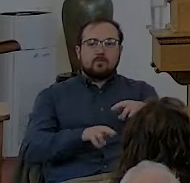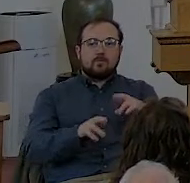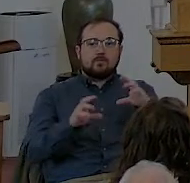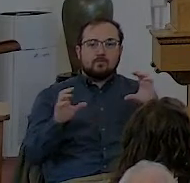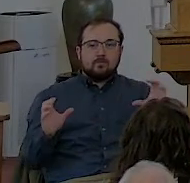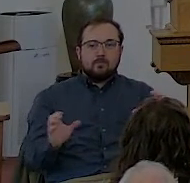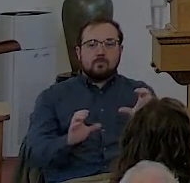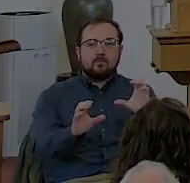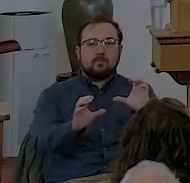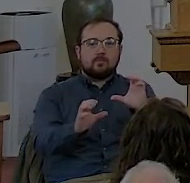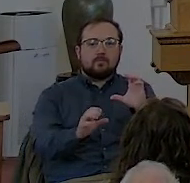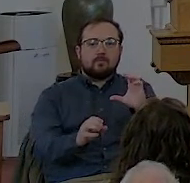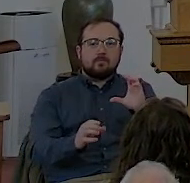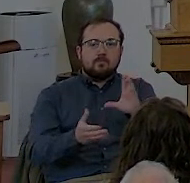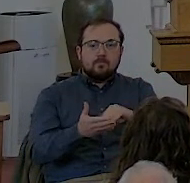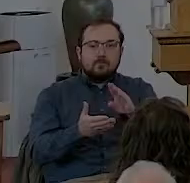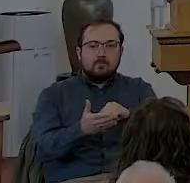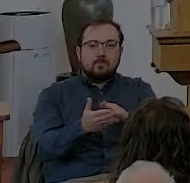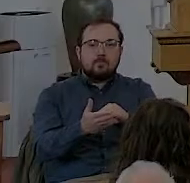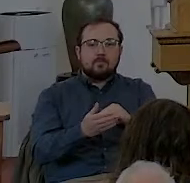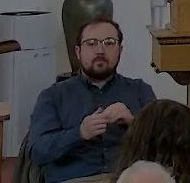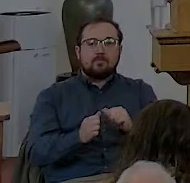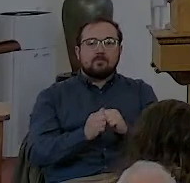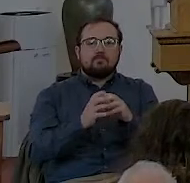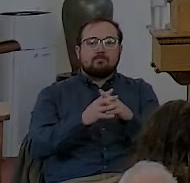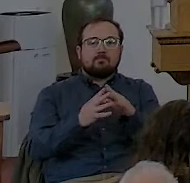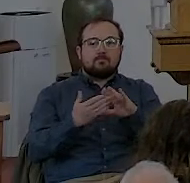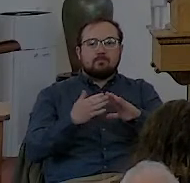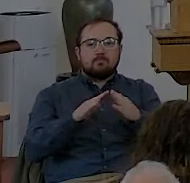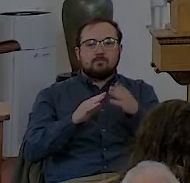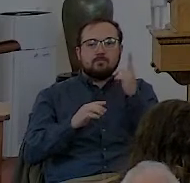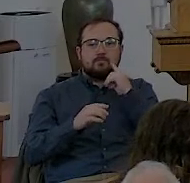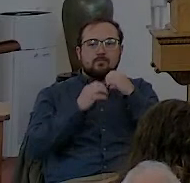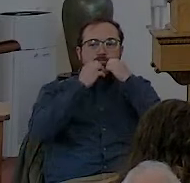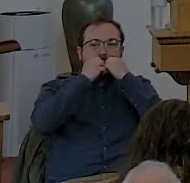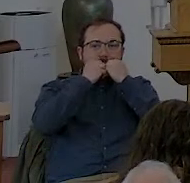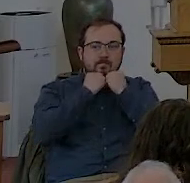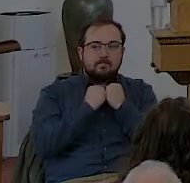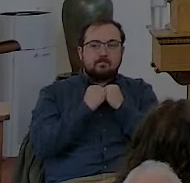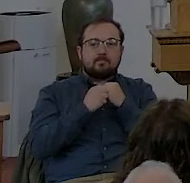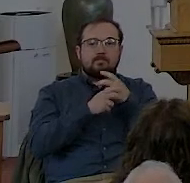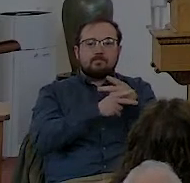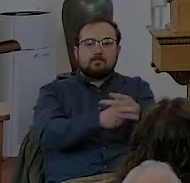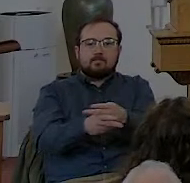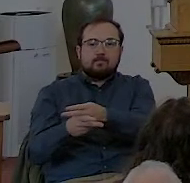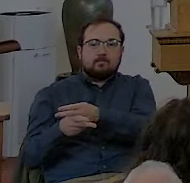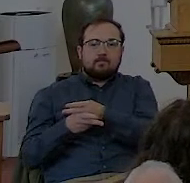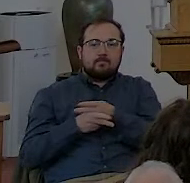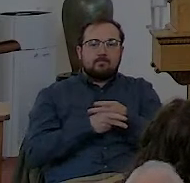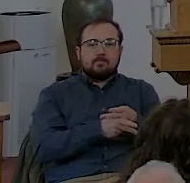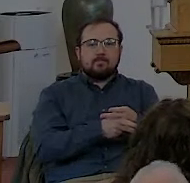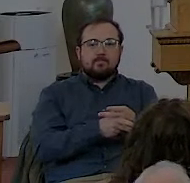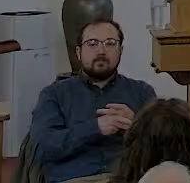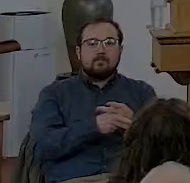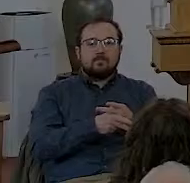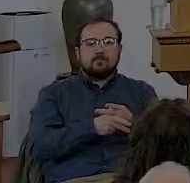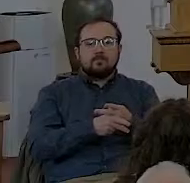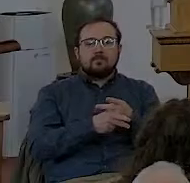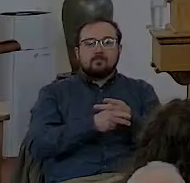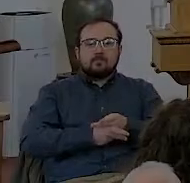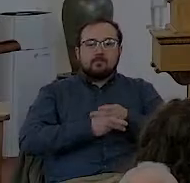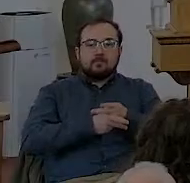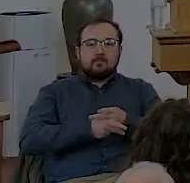religious exploration. Build a community of caring fellowship. Nurture the hopes